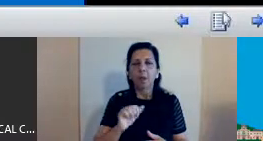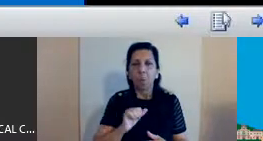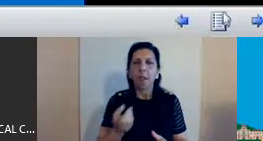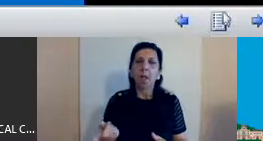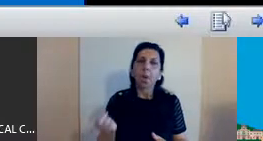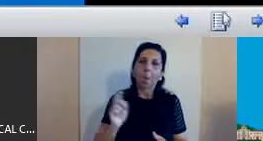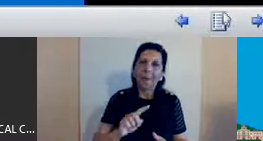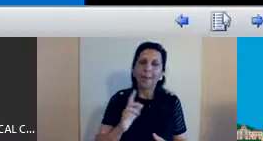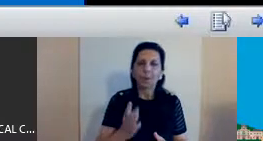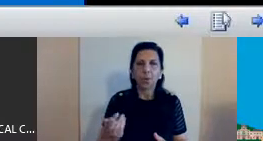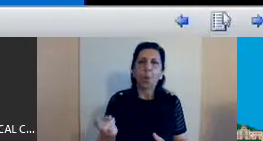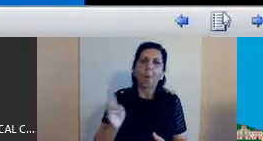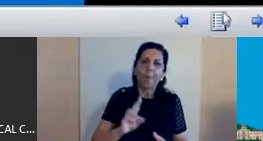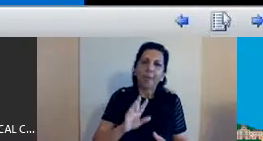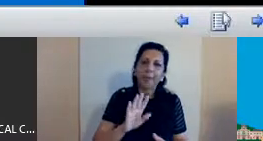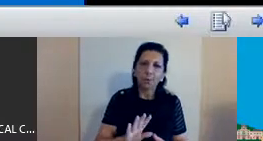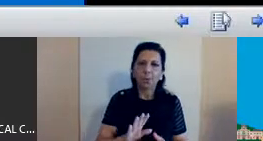about them.